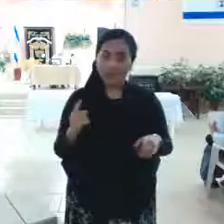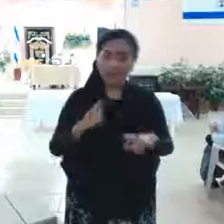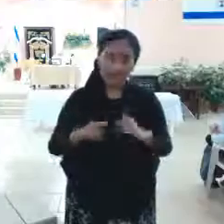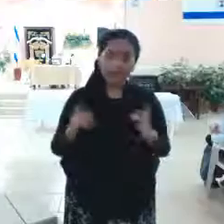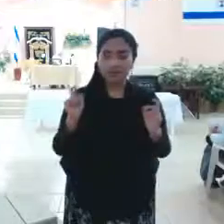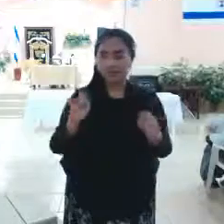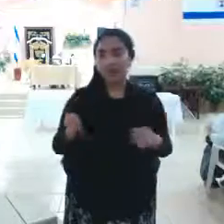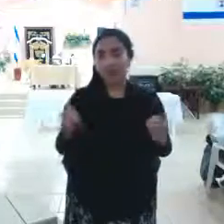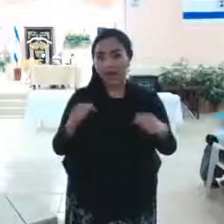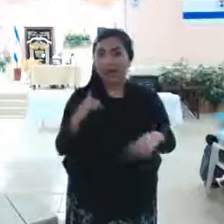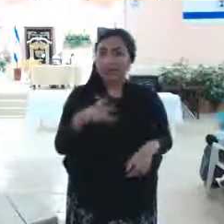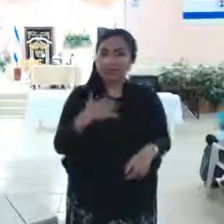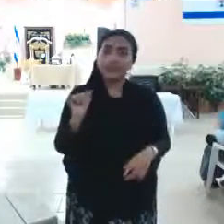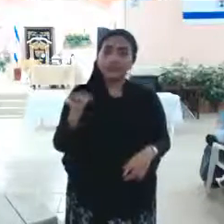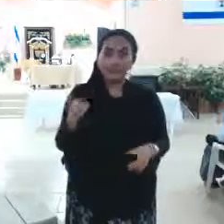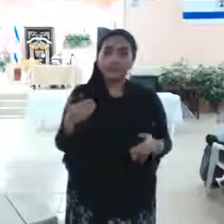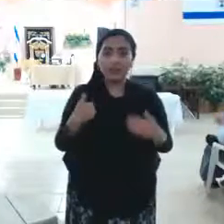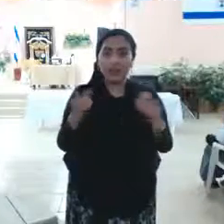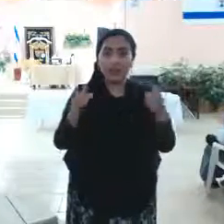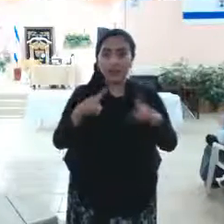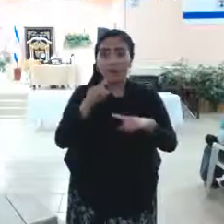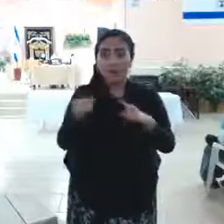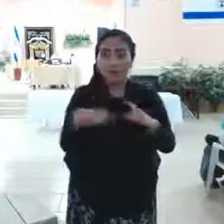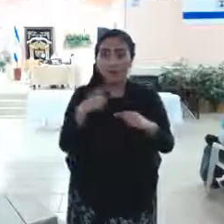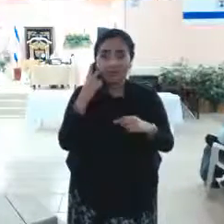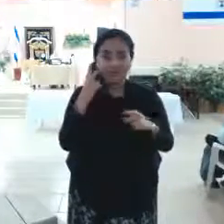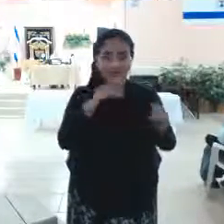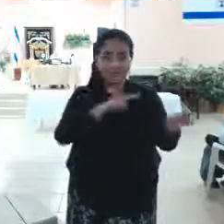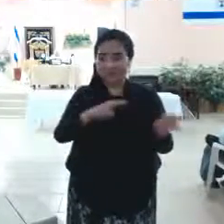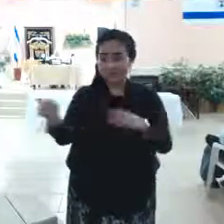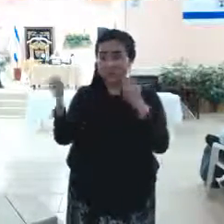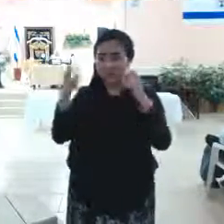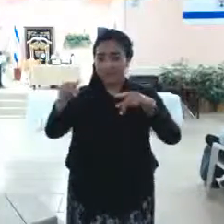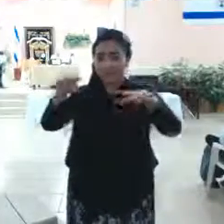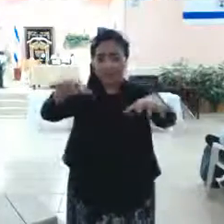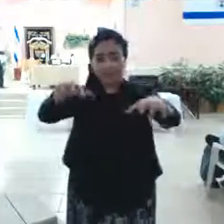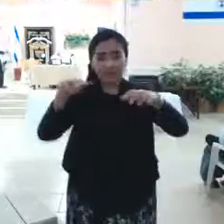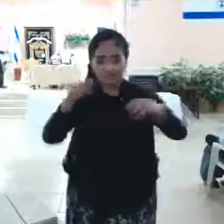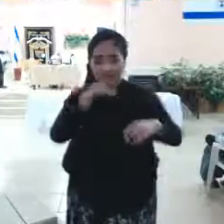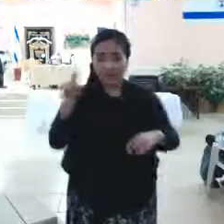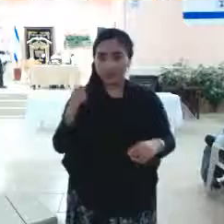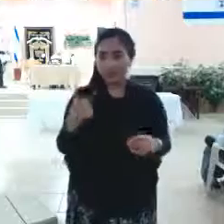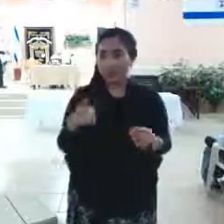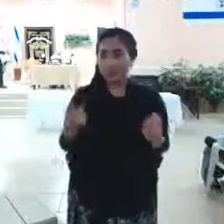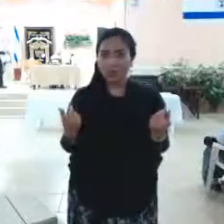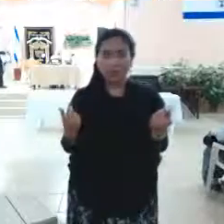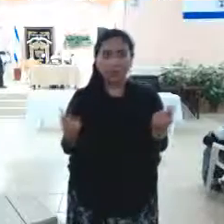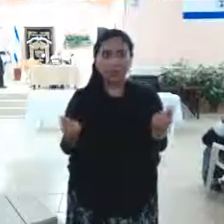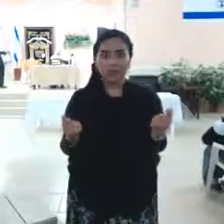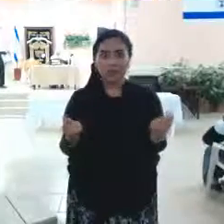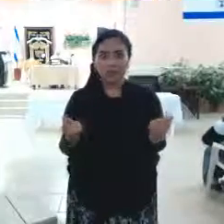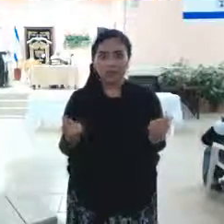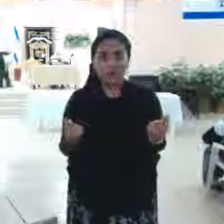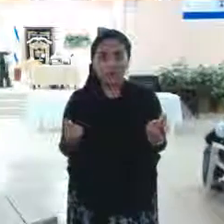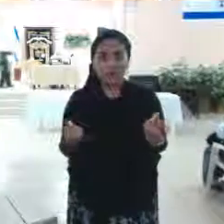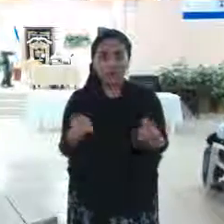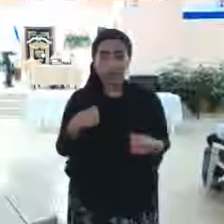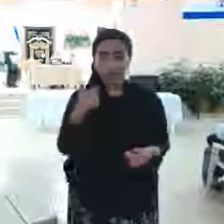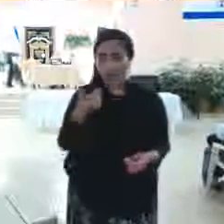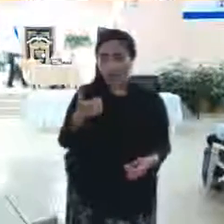that's happened, but it has to happen. I feel like it has to. When many see the multitude, they would say, what are we